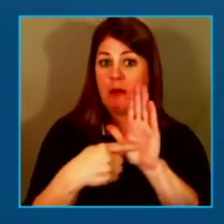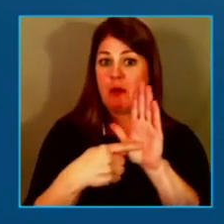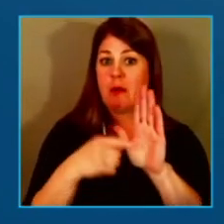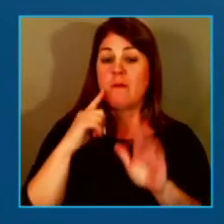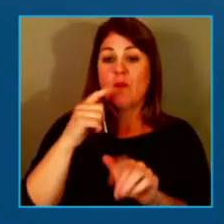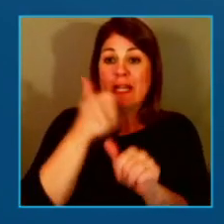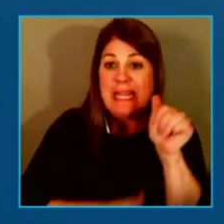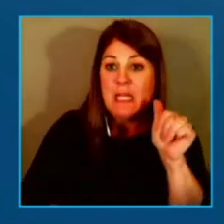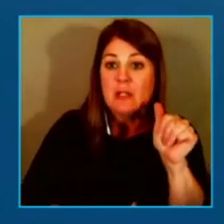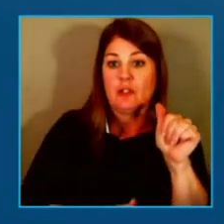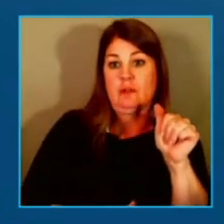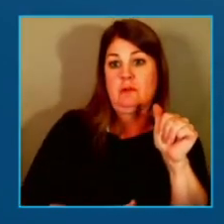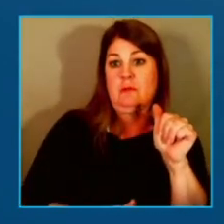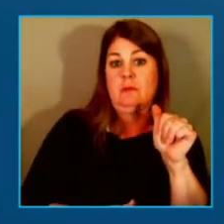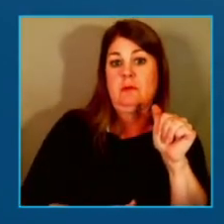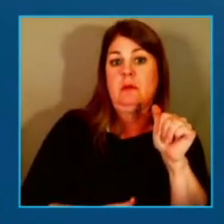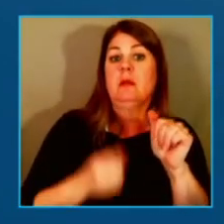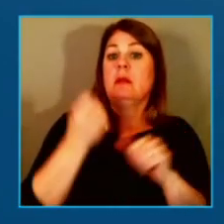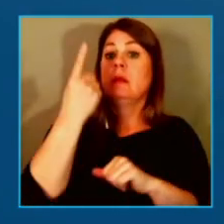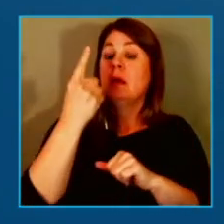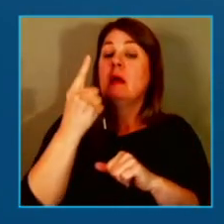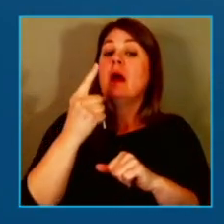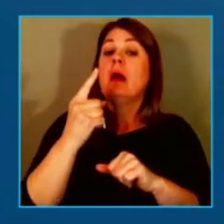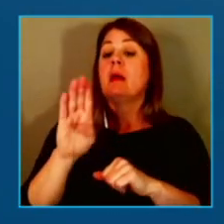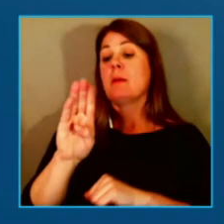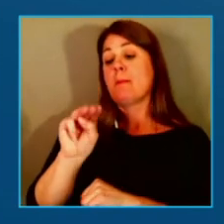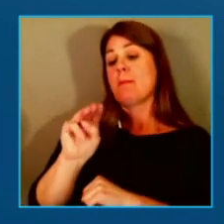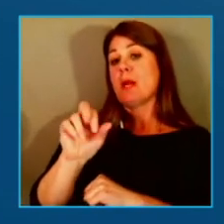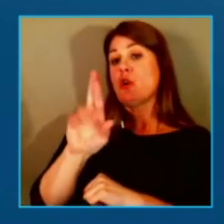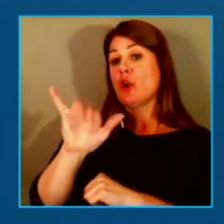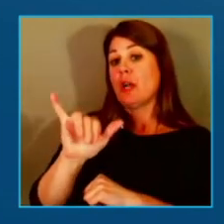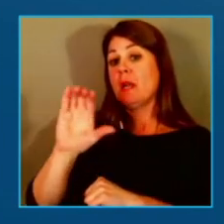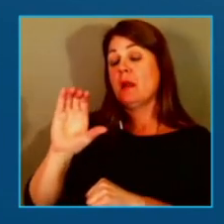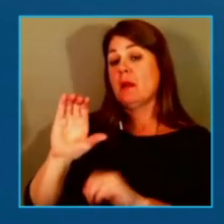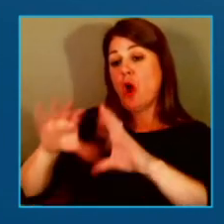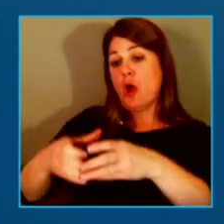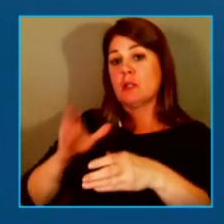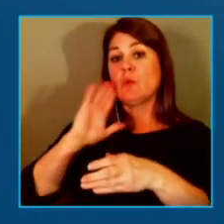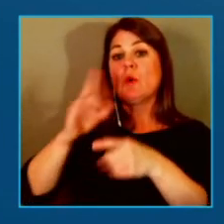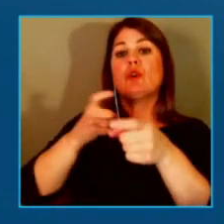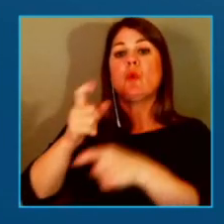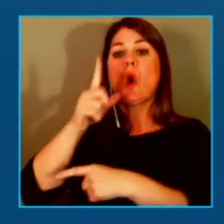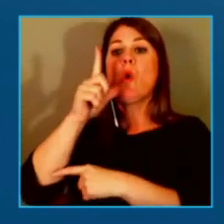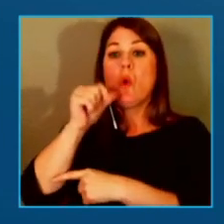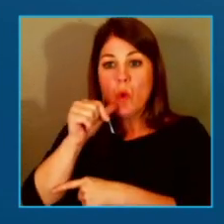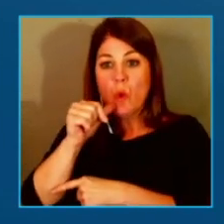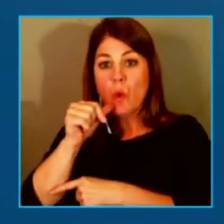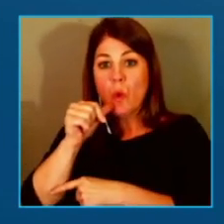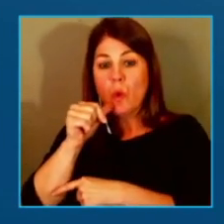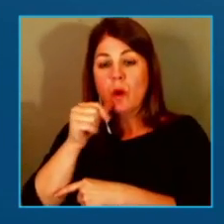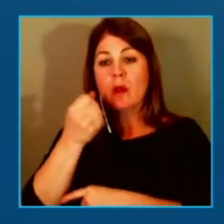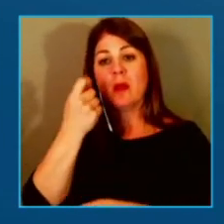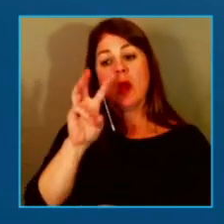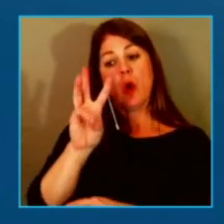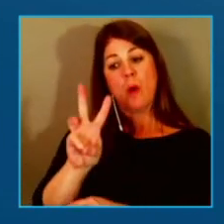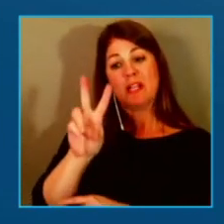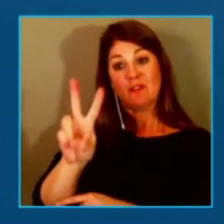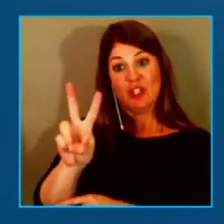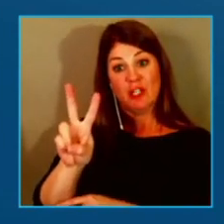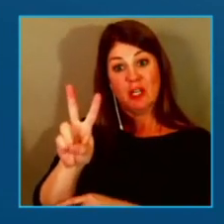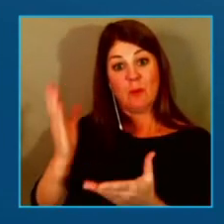but the glitch was that the minority caucus would control who they were. West Virginia is proposing adding